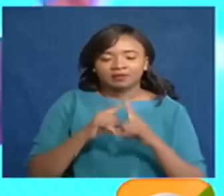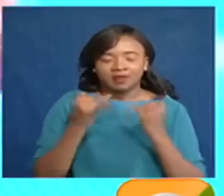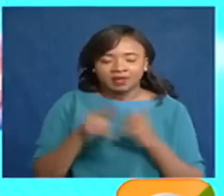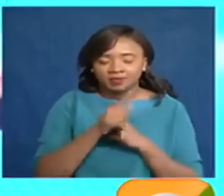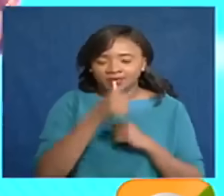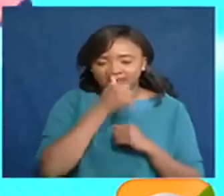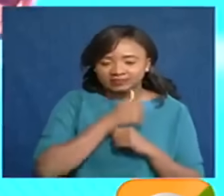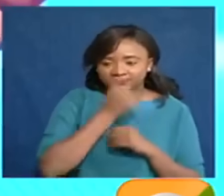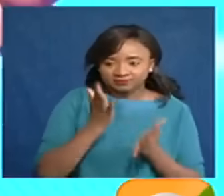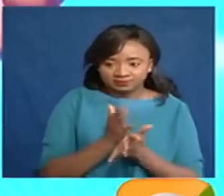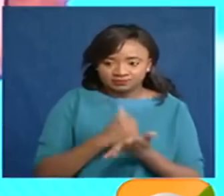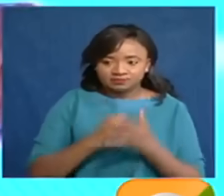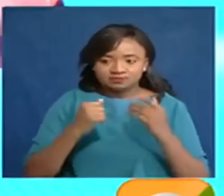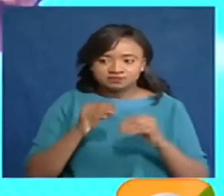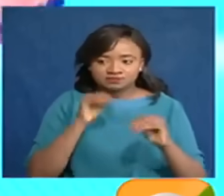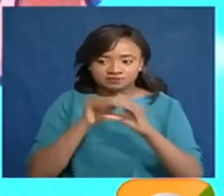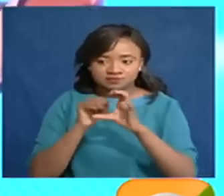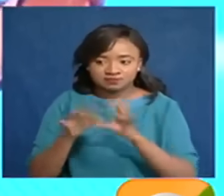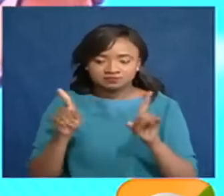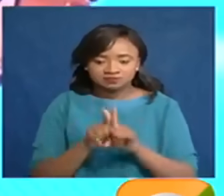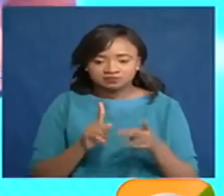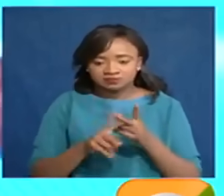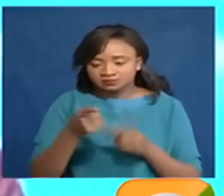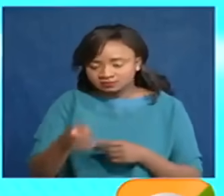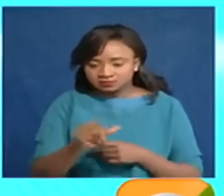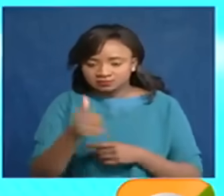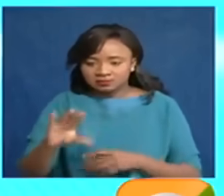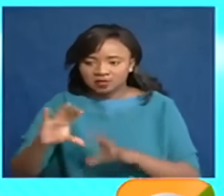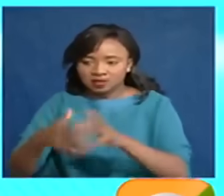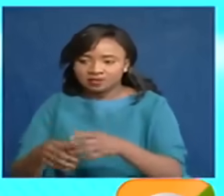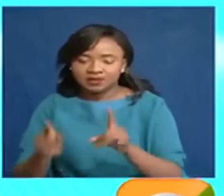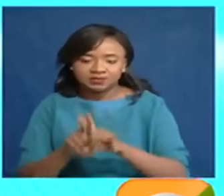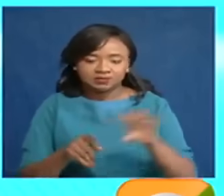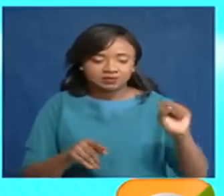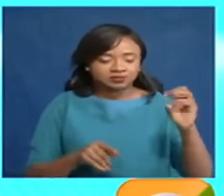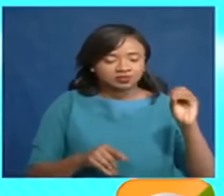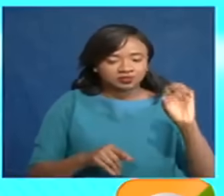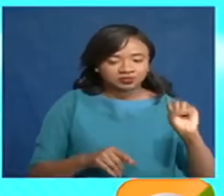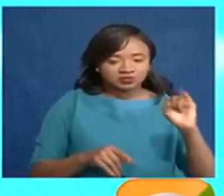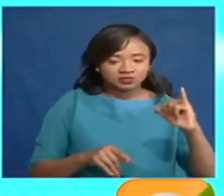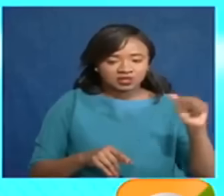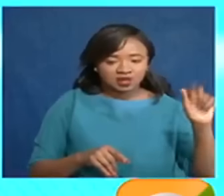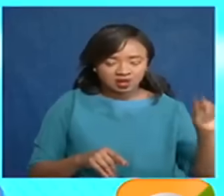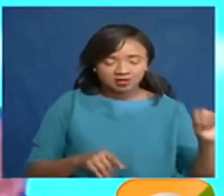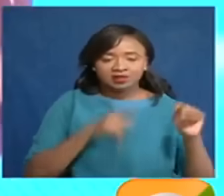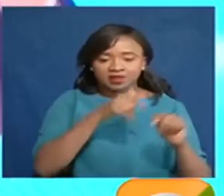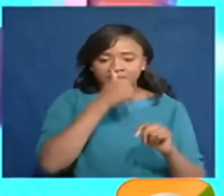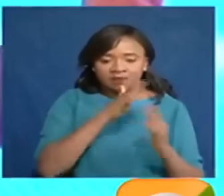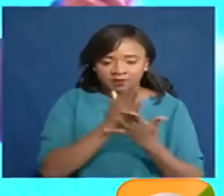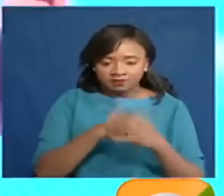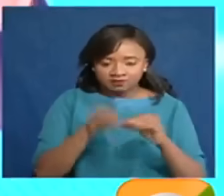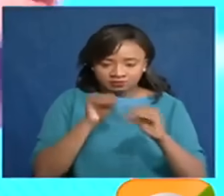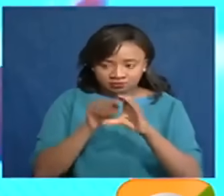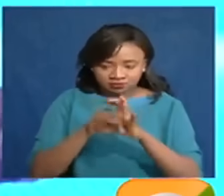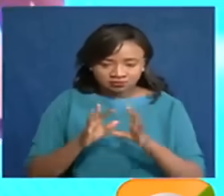investment, the same way Keshan here is a private sector investment, the same way Sosian is a private sector investment. We